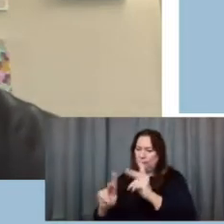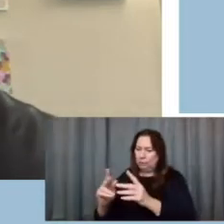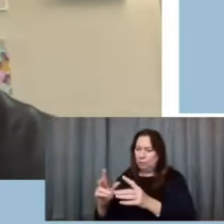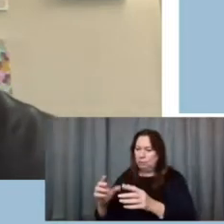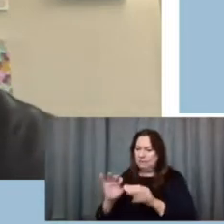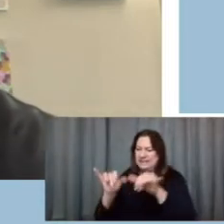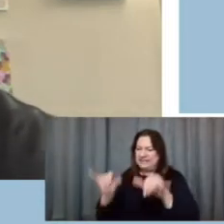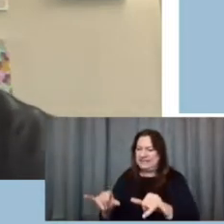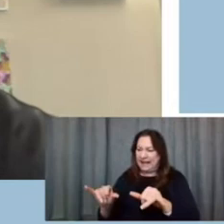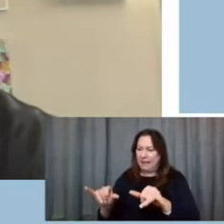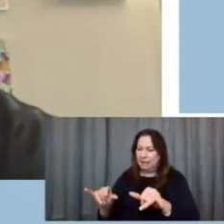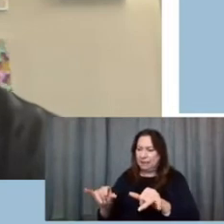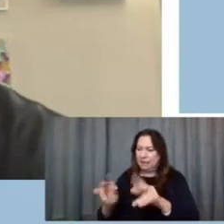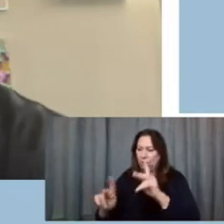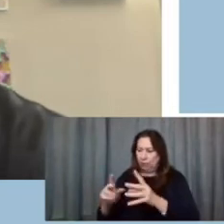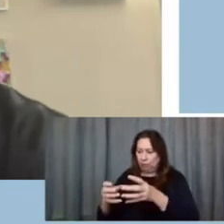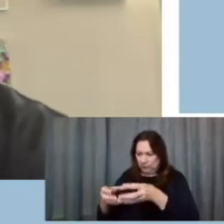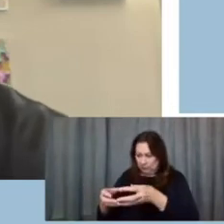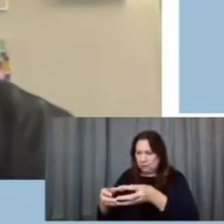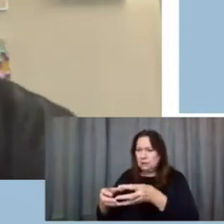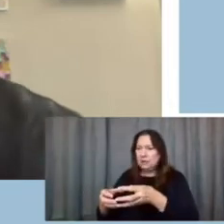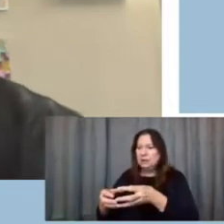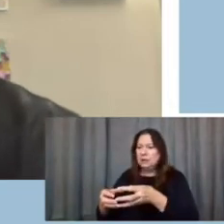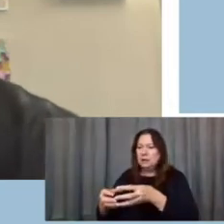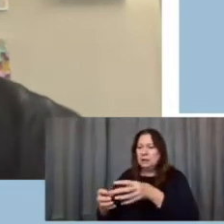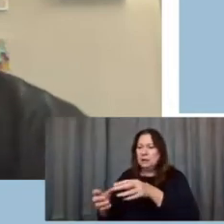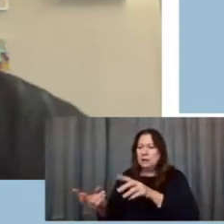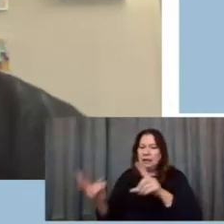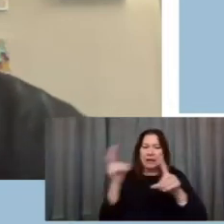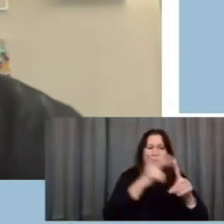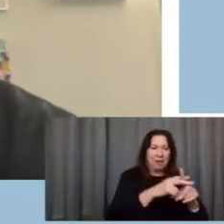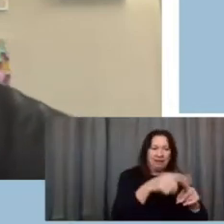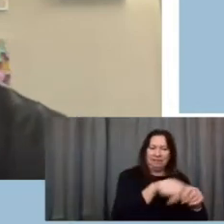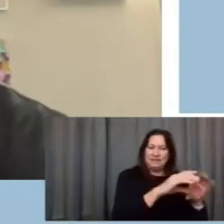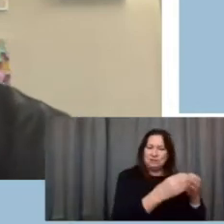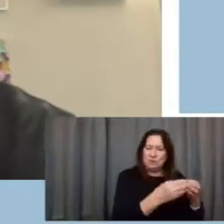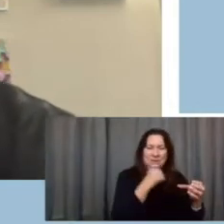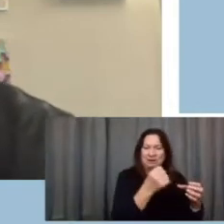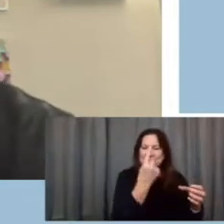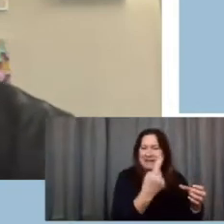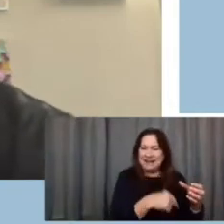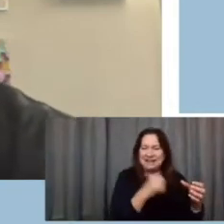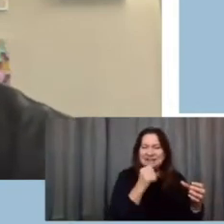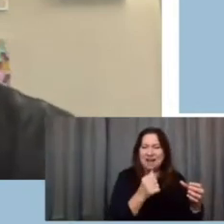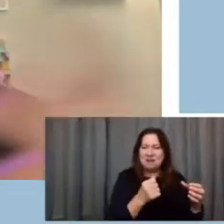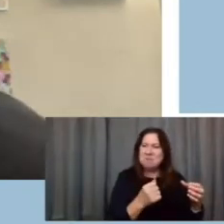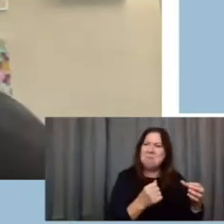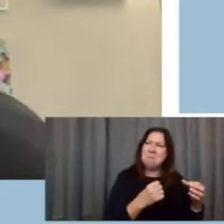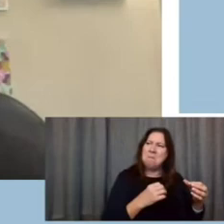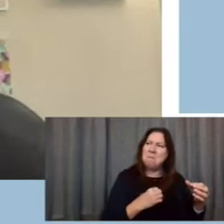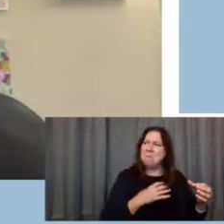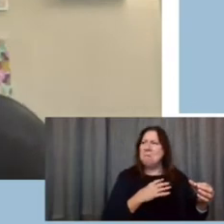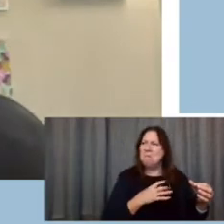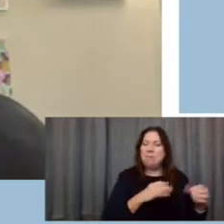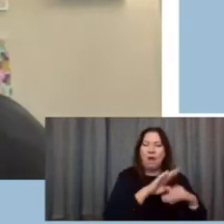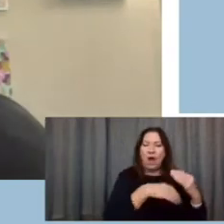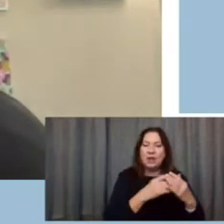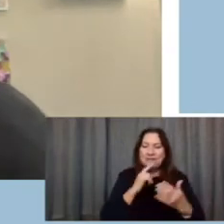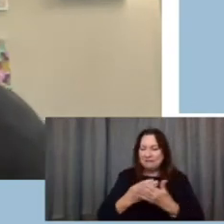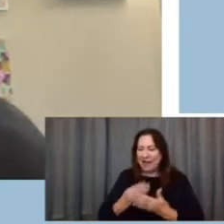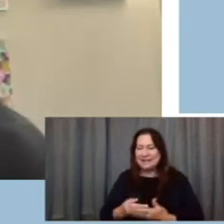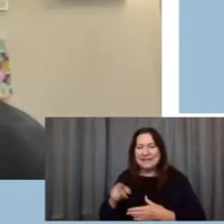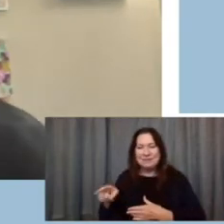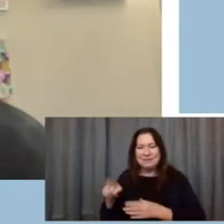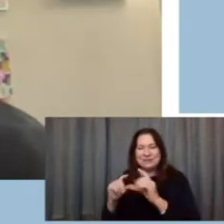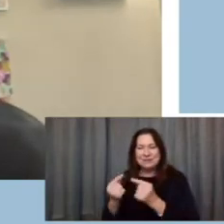if the population that we're utilizing the instrument on doesn't understand the instrument, or if it doesn't resonate with them, then all of your validity has gone